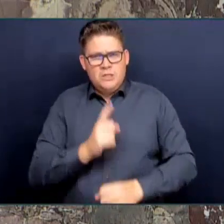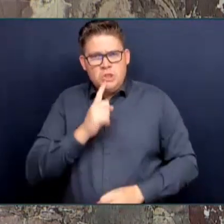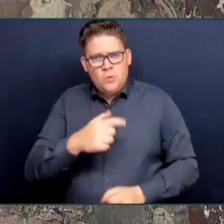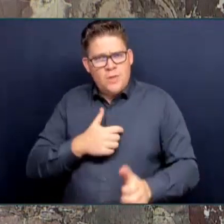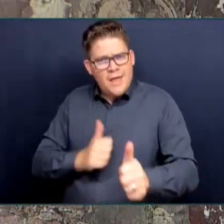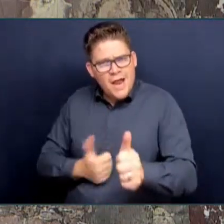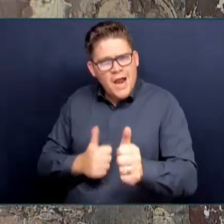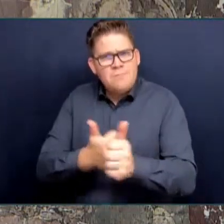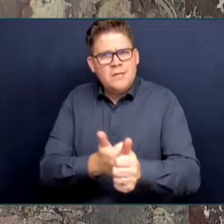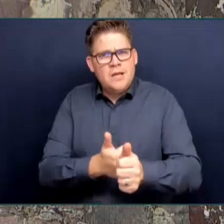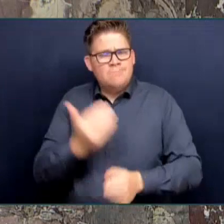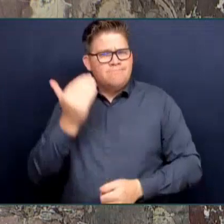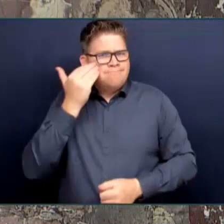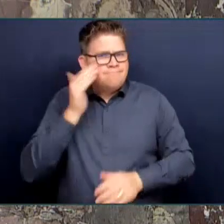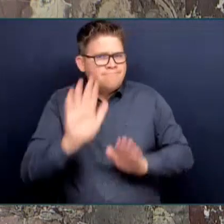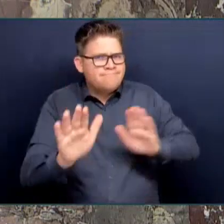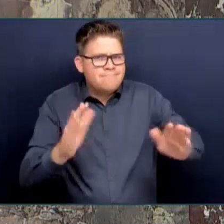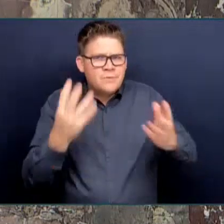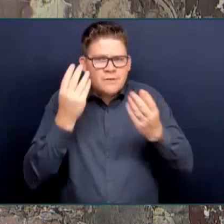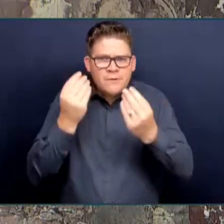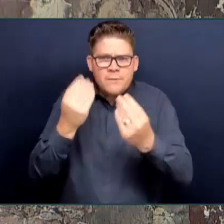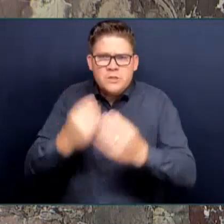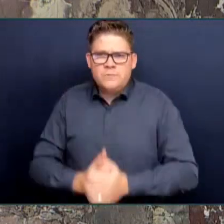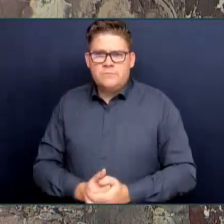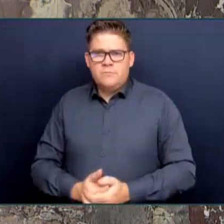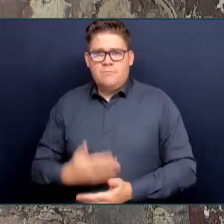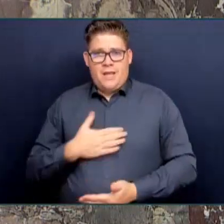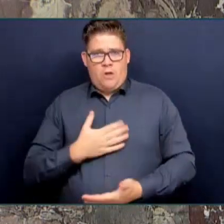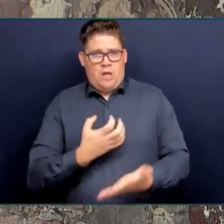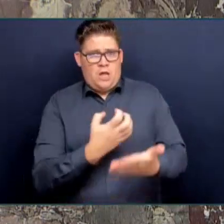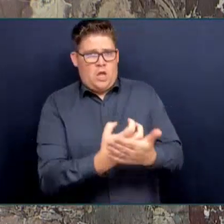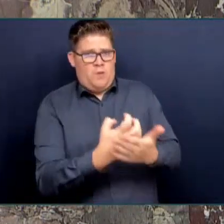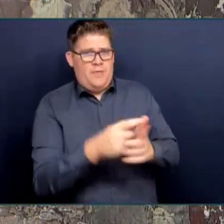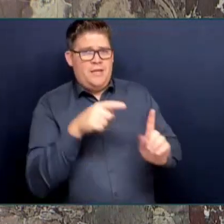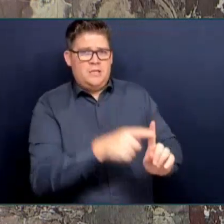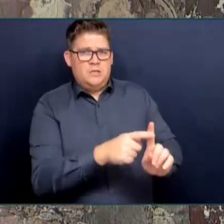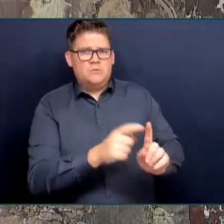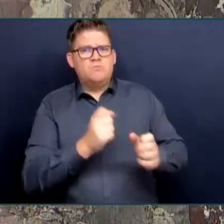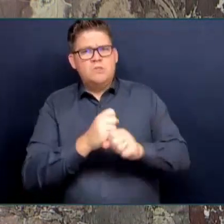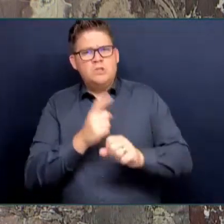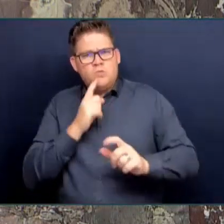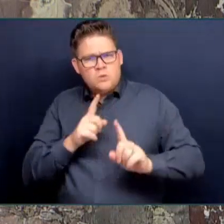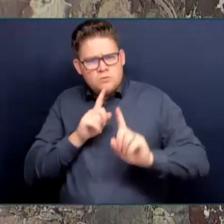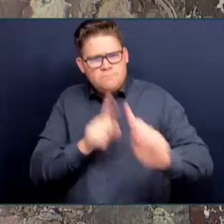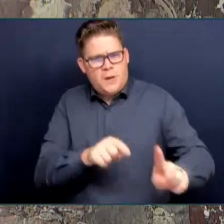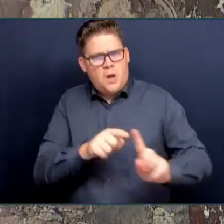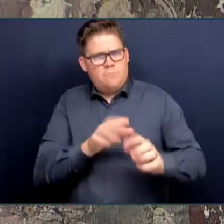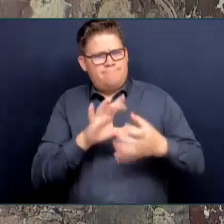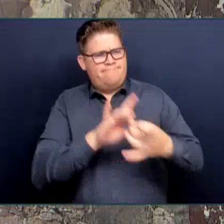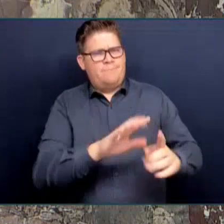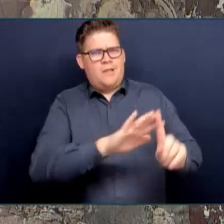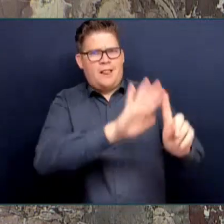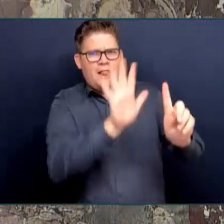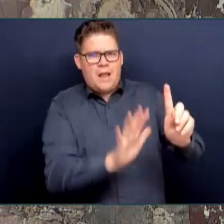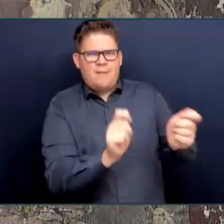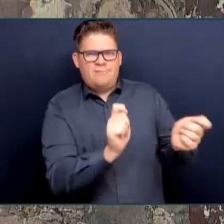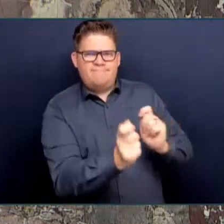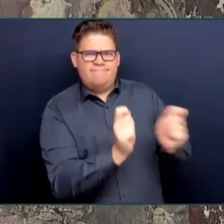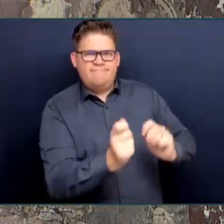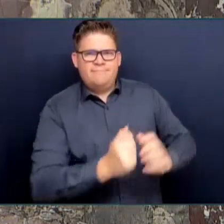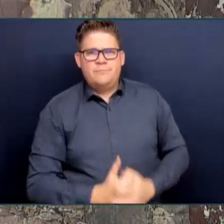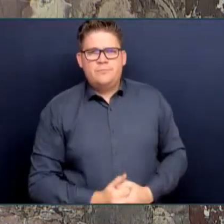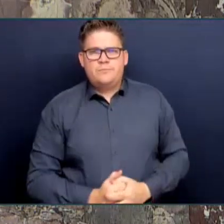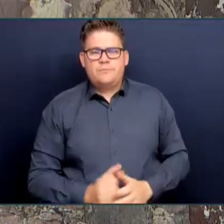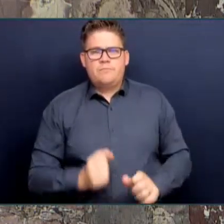to the critical issues of climate change, prevent climate change, and ensure strong and secure jobs for all British Columbians. On the